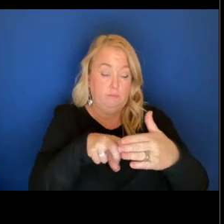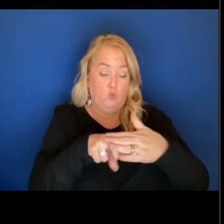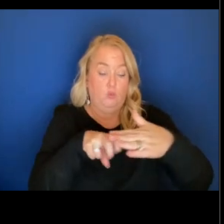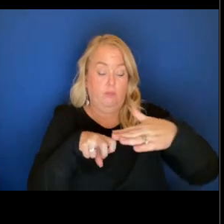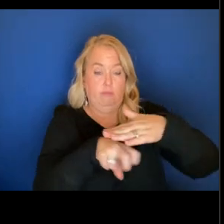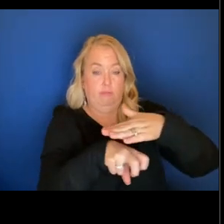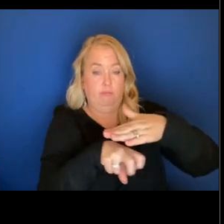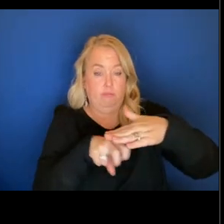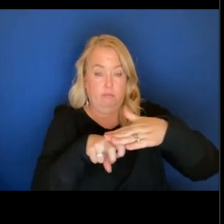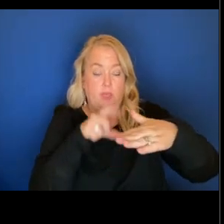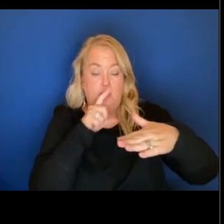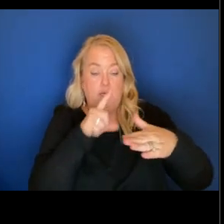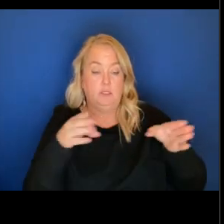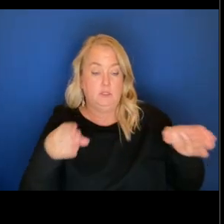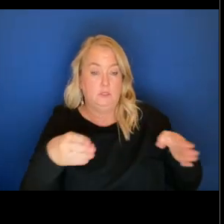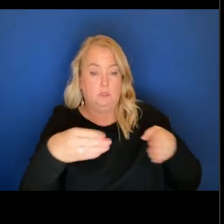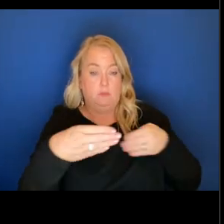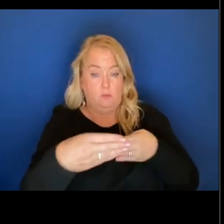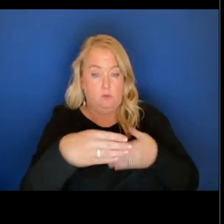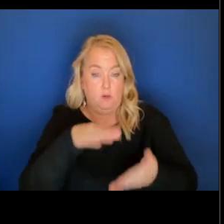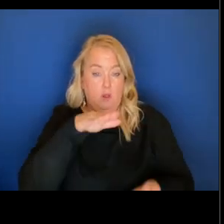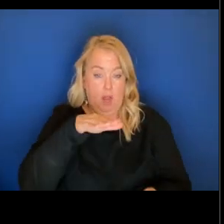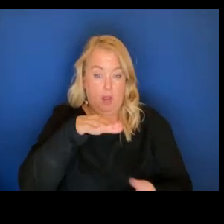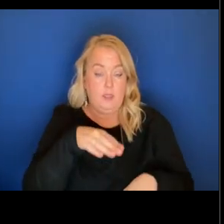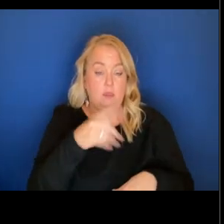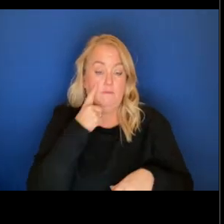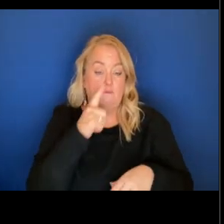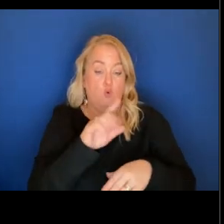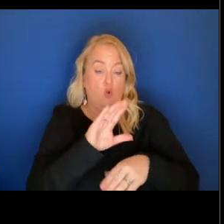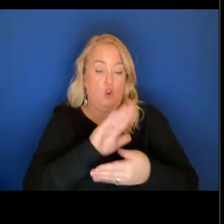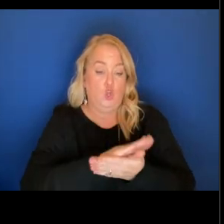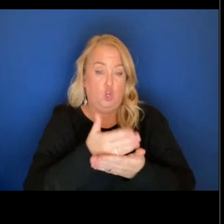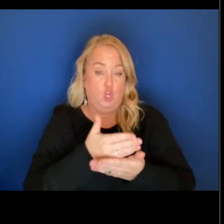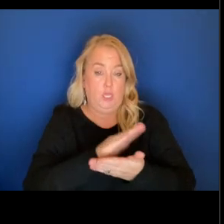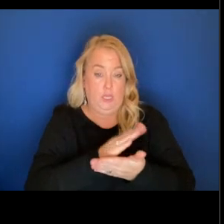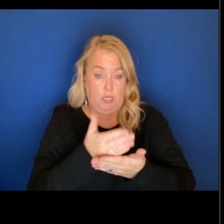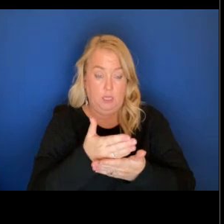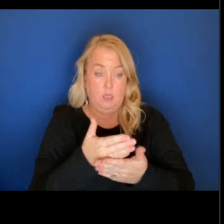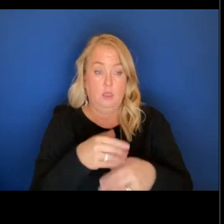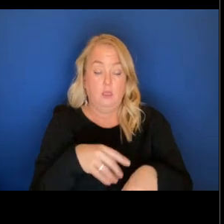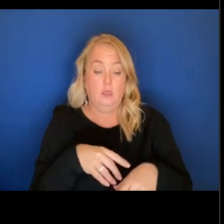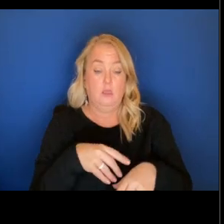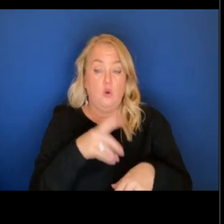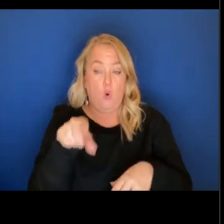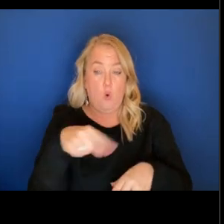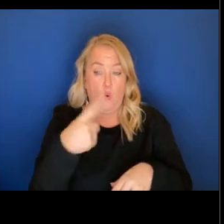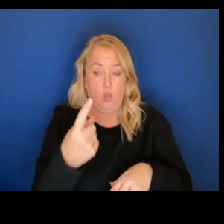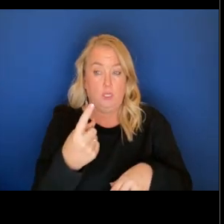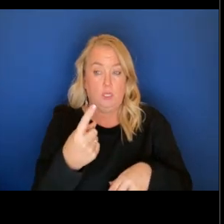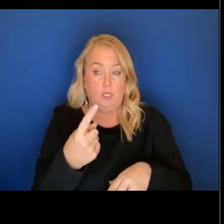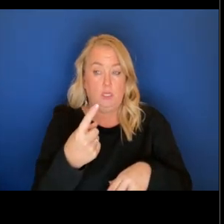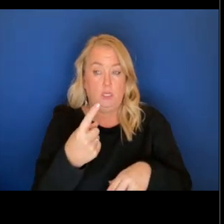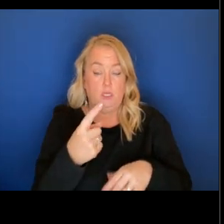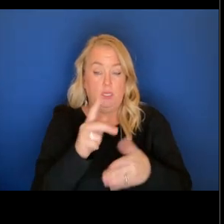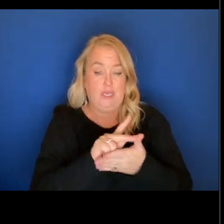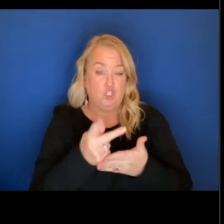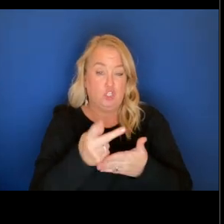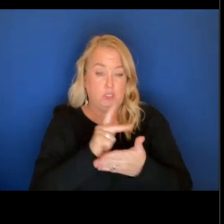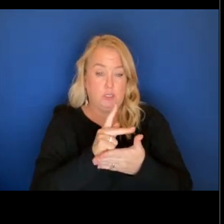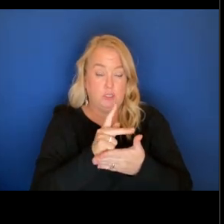is 30 inches wide and 27 inches high at a cooktop. But only the kitchens that